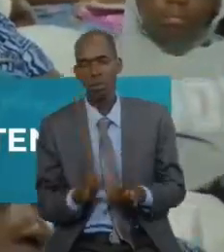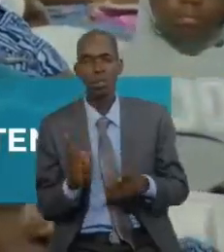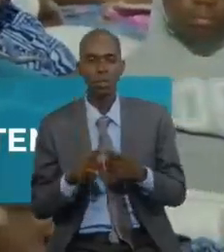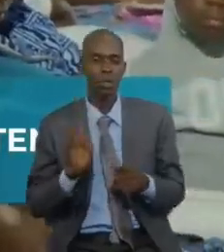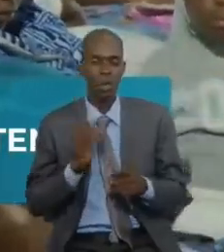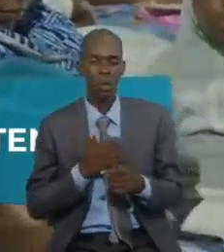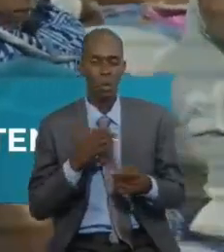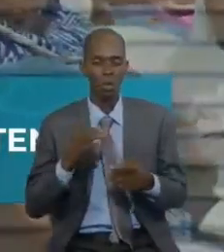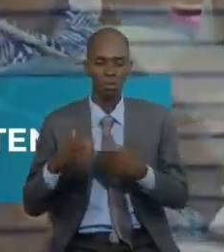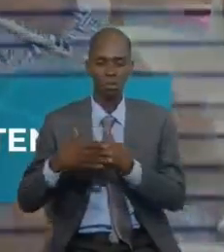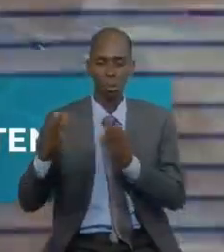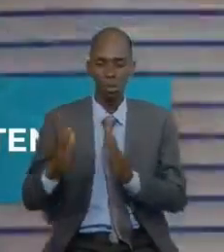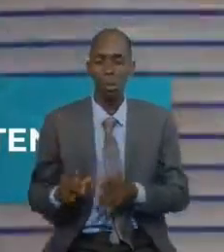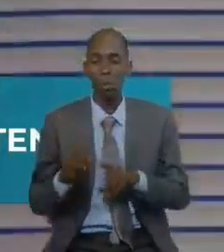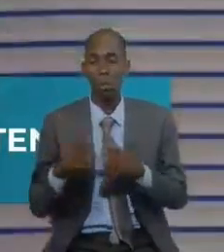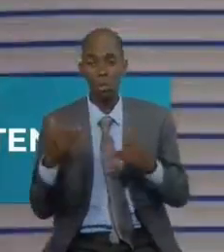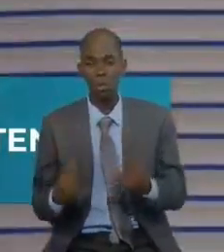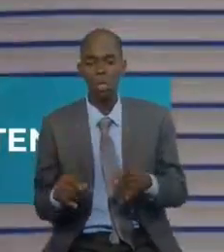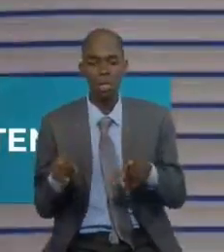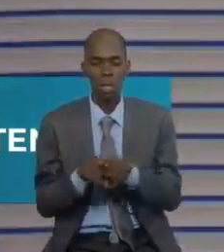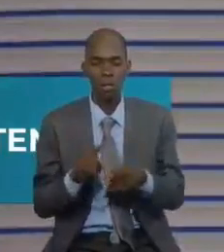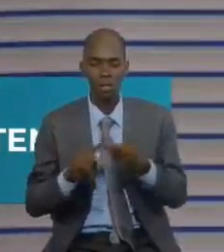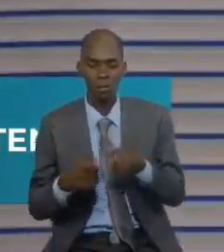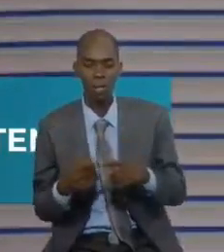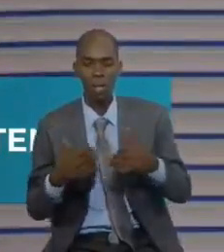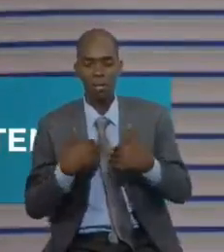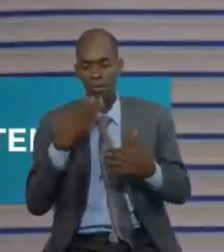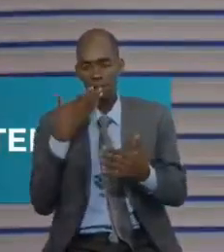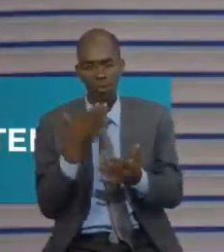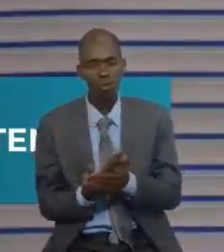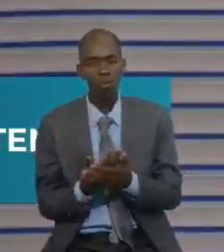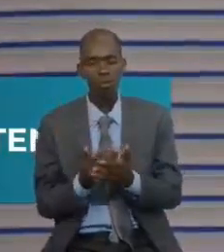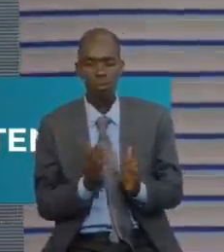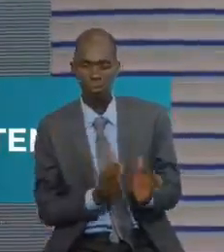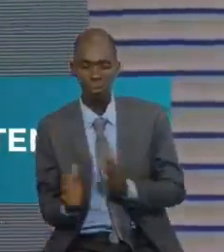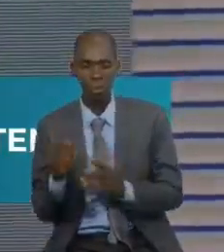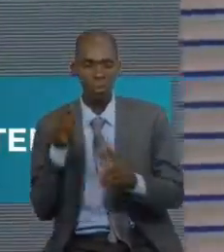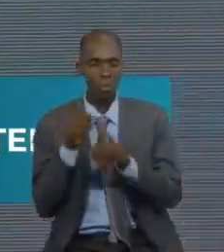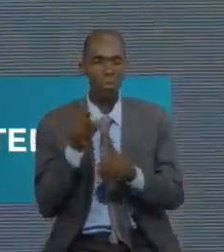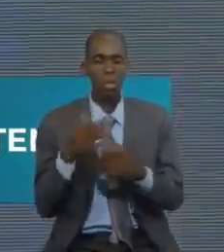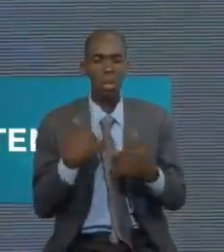we behave as neighbors. We have good intention towards them, they have good intention toward us.